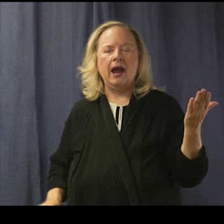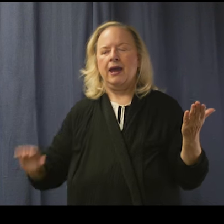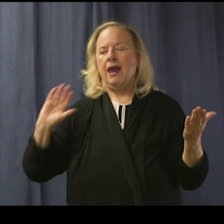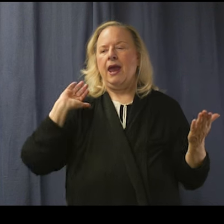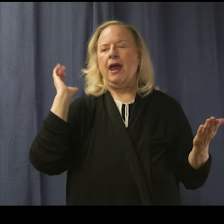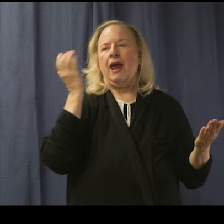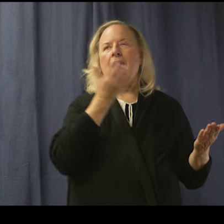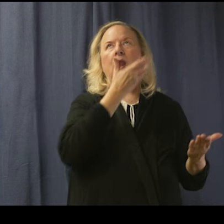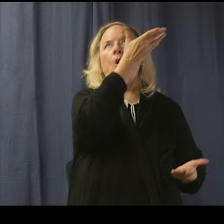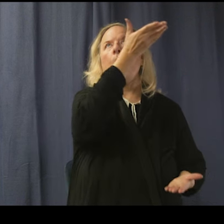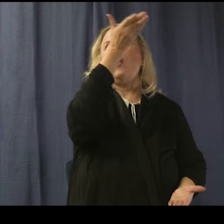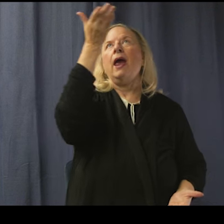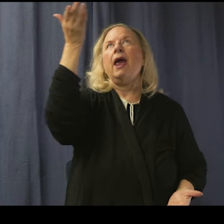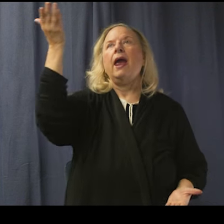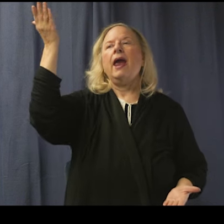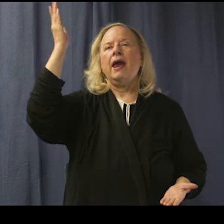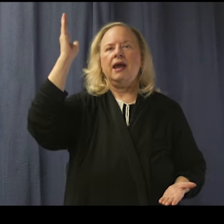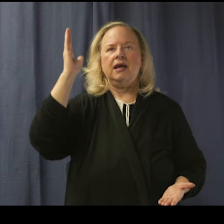Adonai